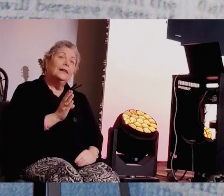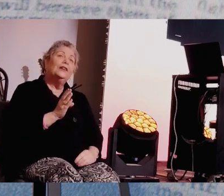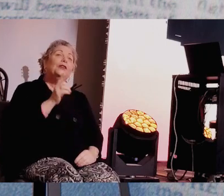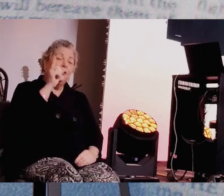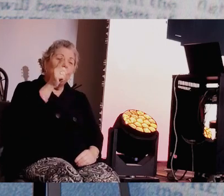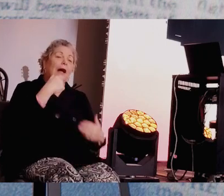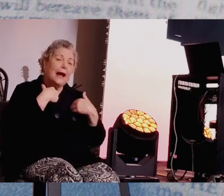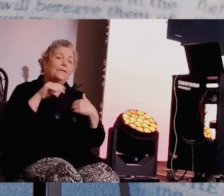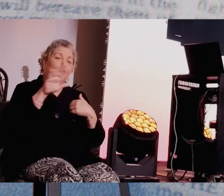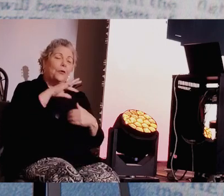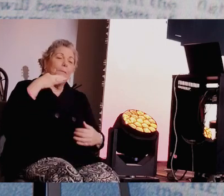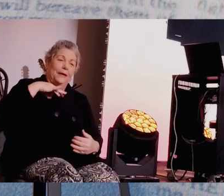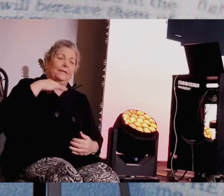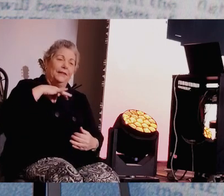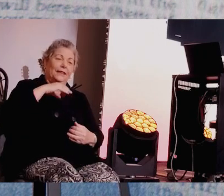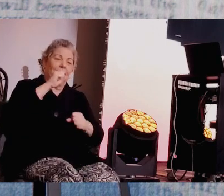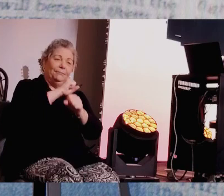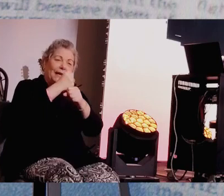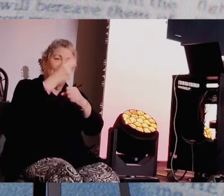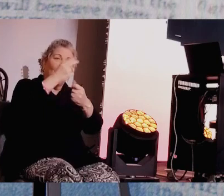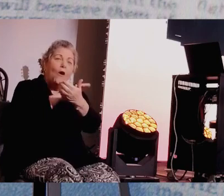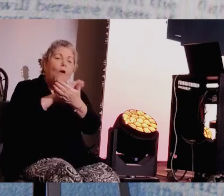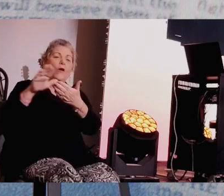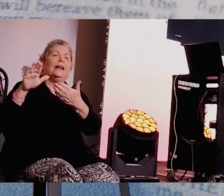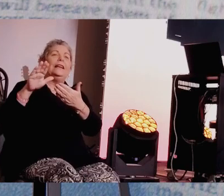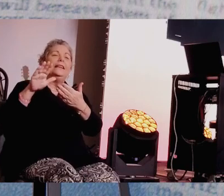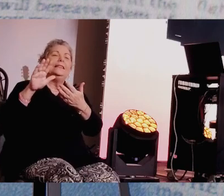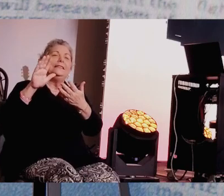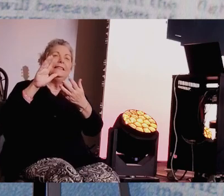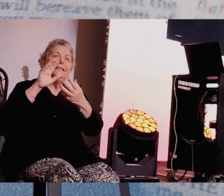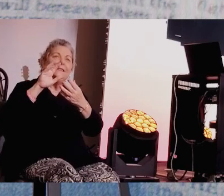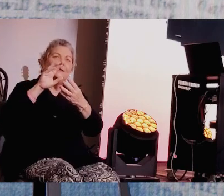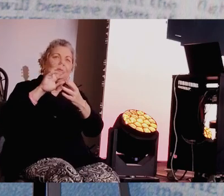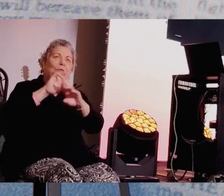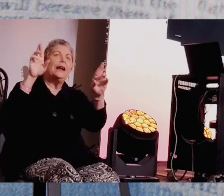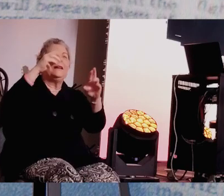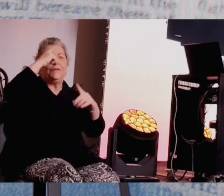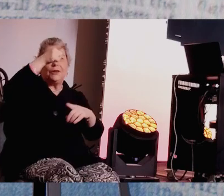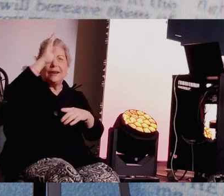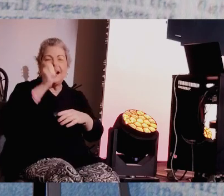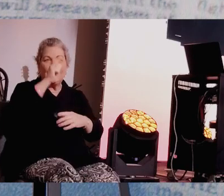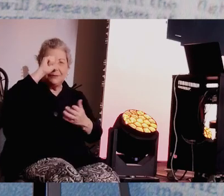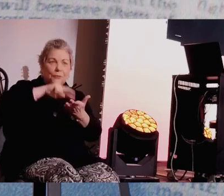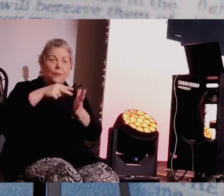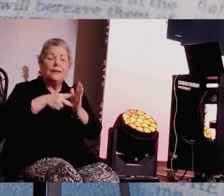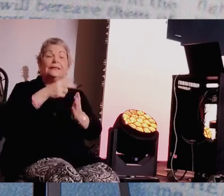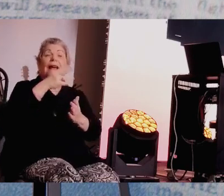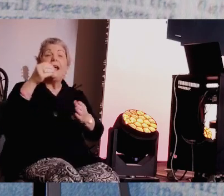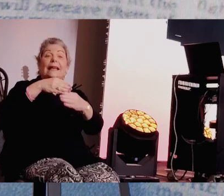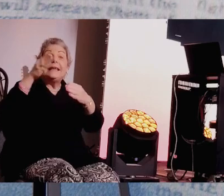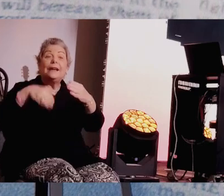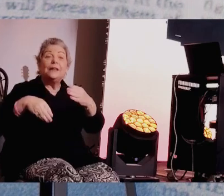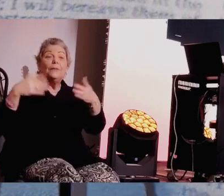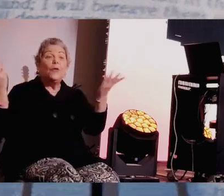you have your benefit resulting in sanctification, being made holy and set apart for God's purpose. And the outcome of this is what?